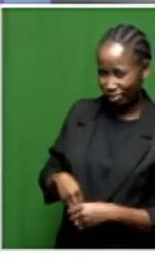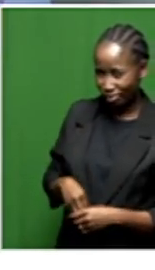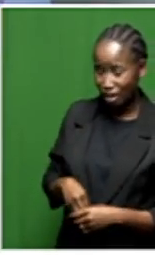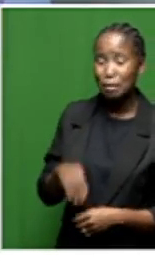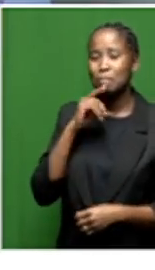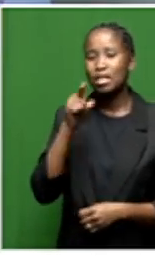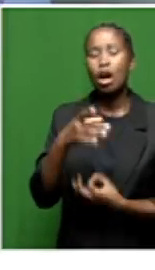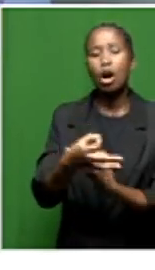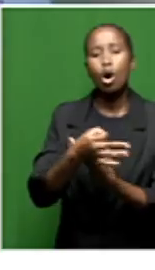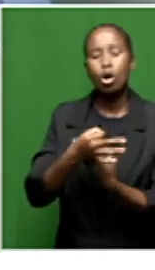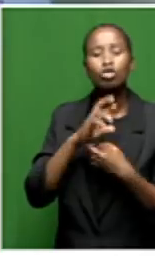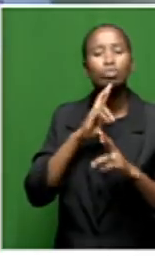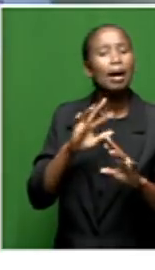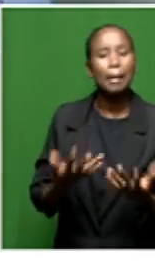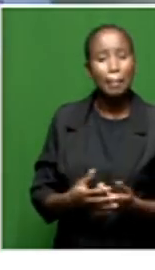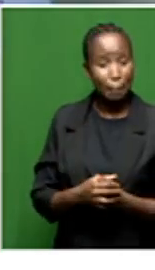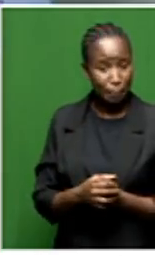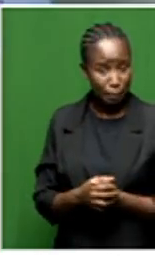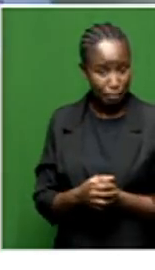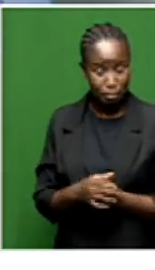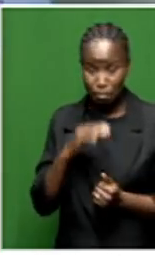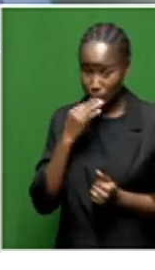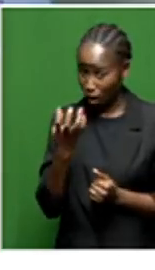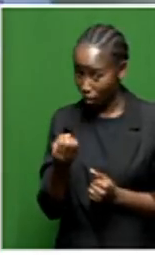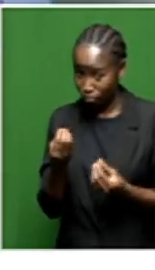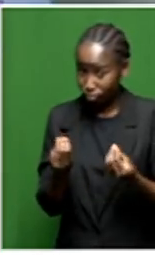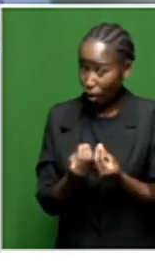the Hawks respond to that, and whether there's anything